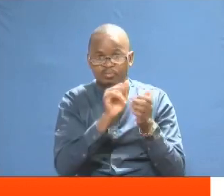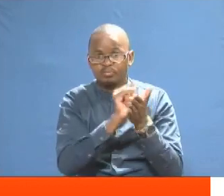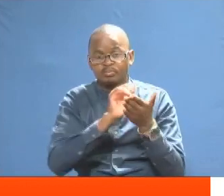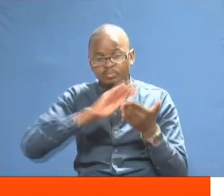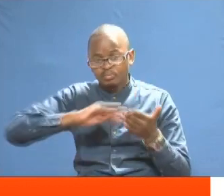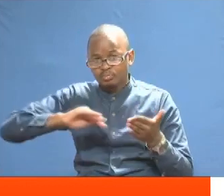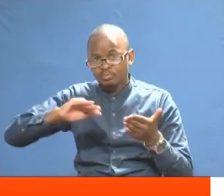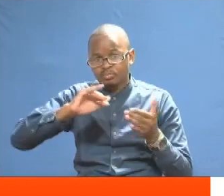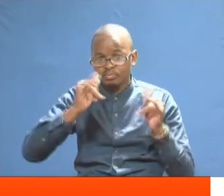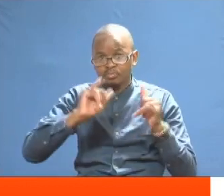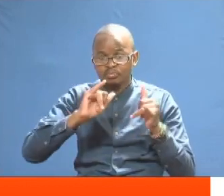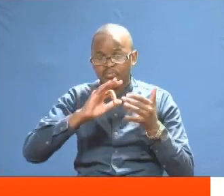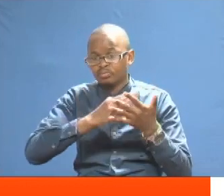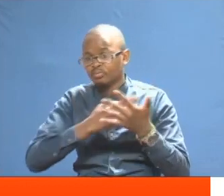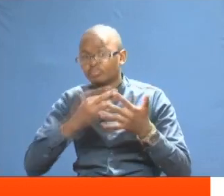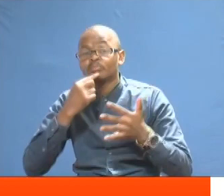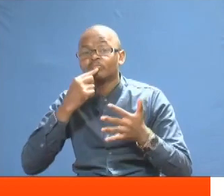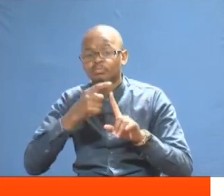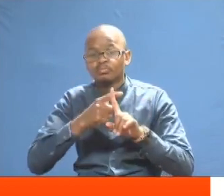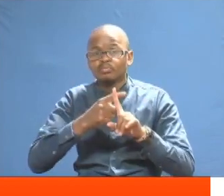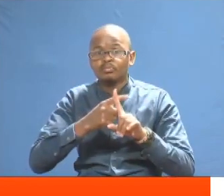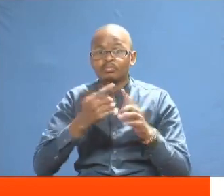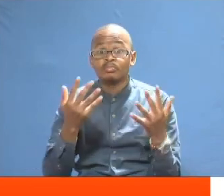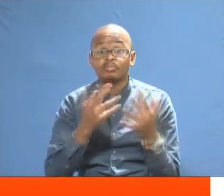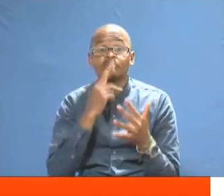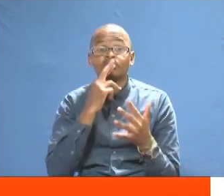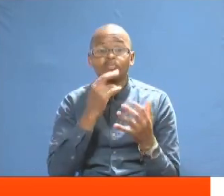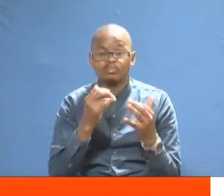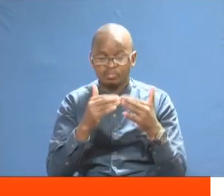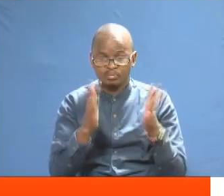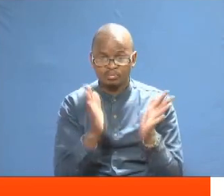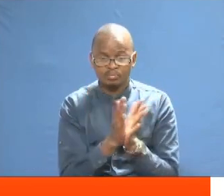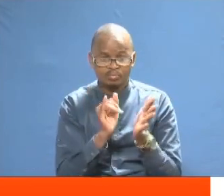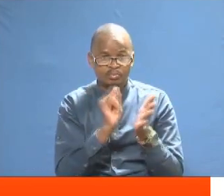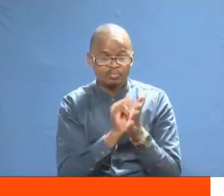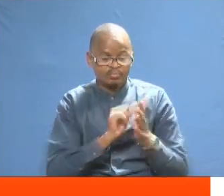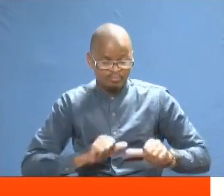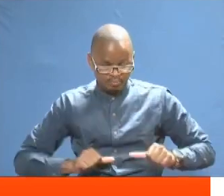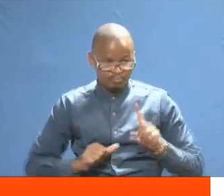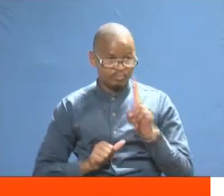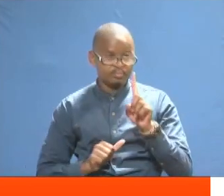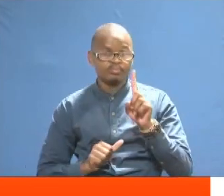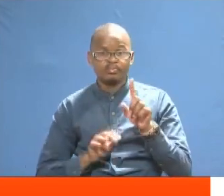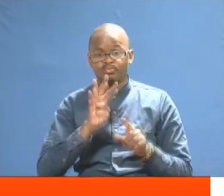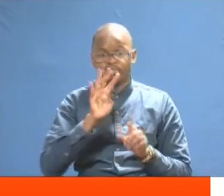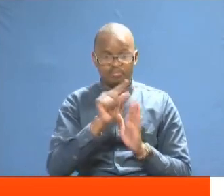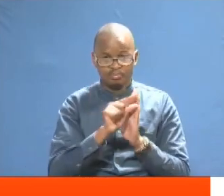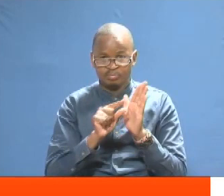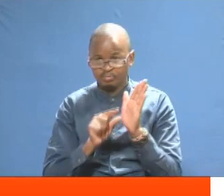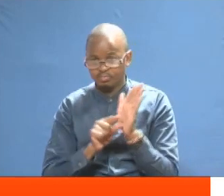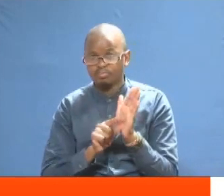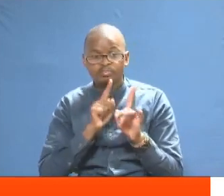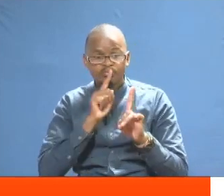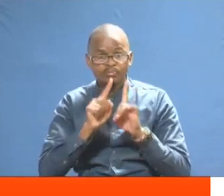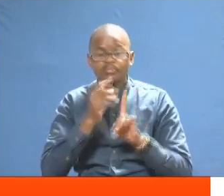region. Yet it has collapsed. So from where we are as a community that prides, and one of the big four agenda, some of us were excited when